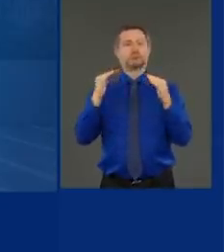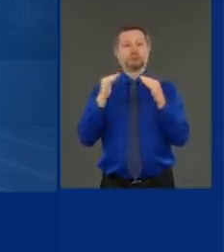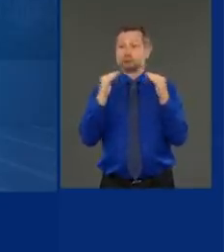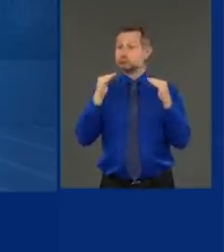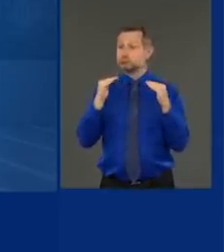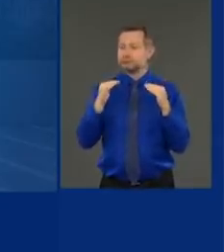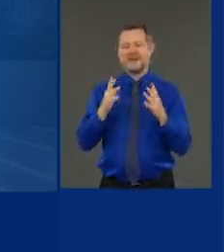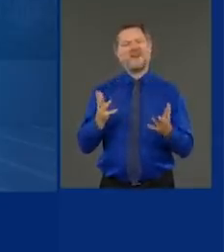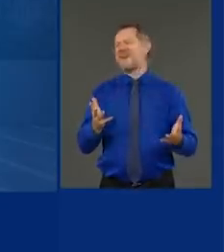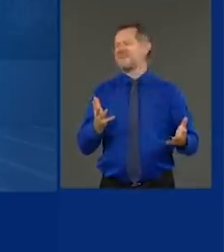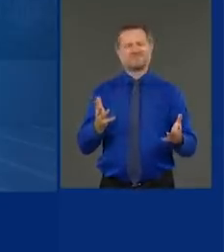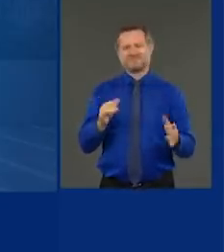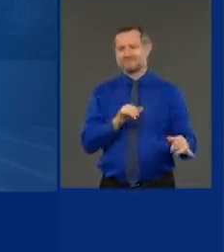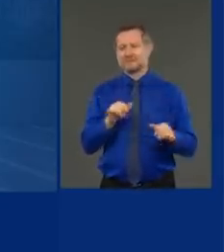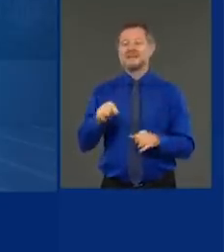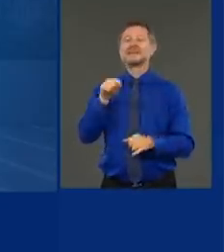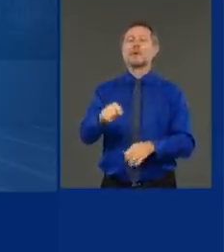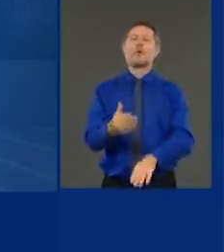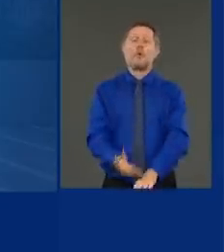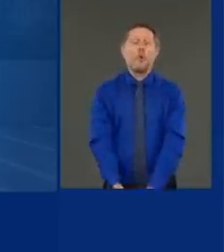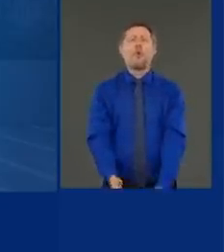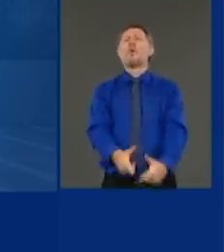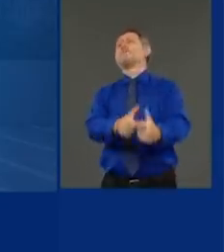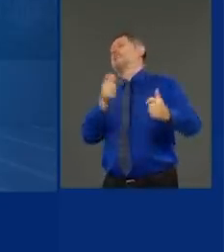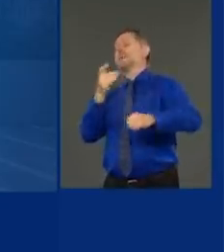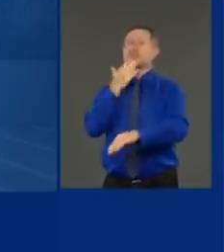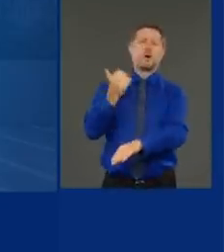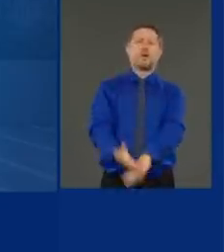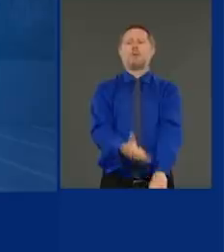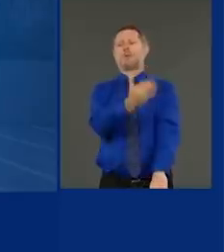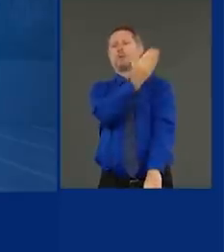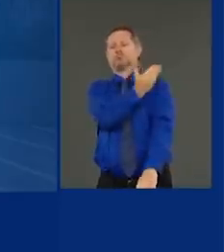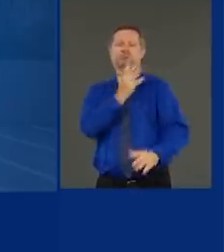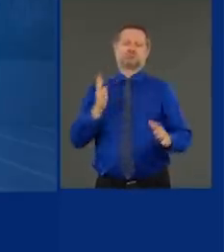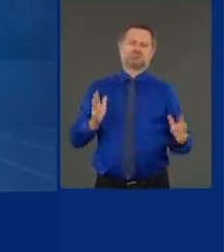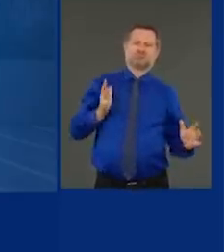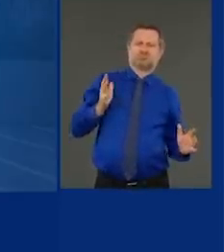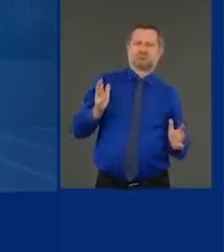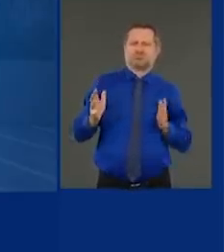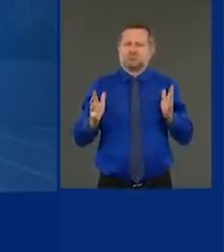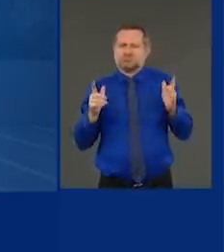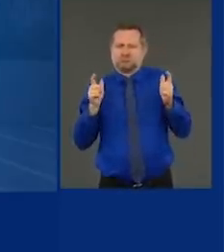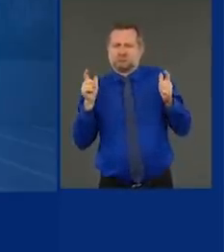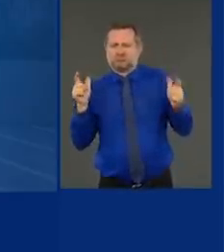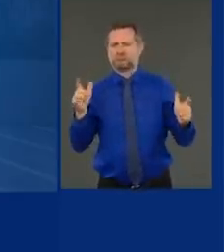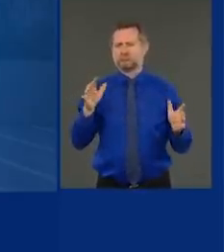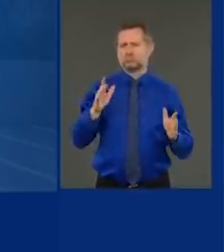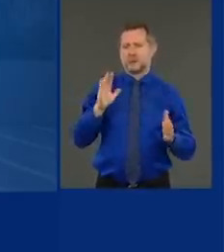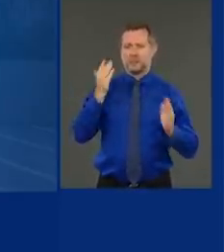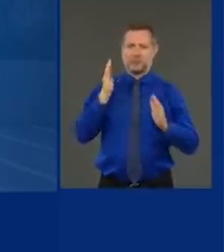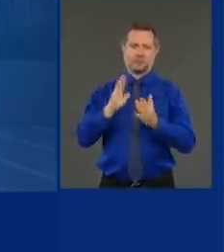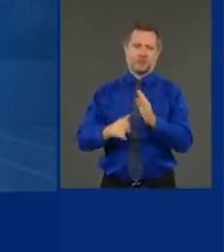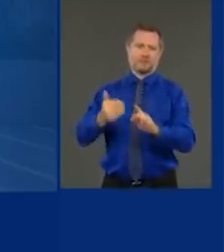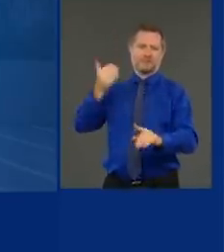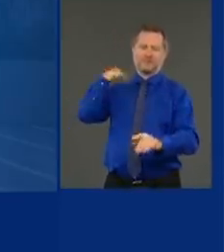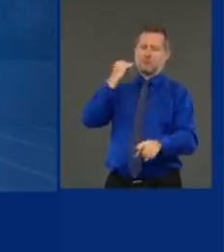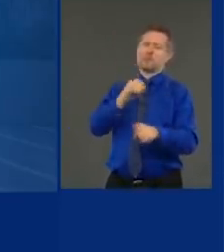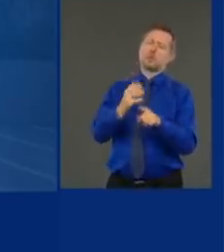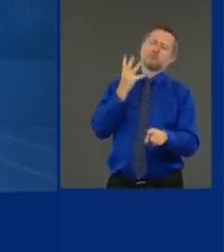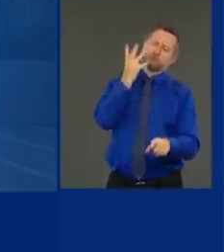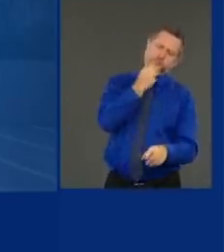a vastly improved physical structure from what it was. This is going to be